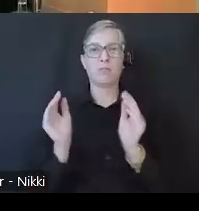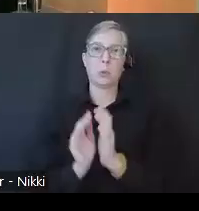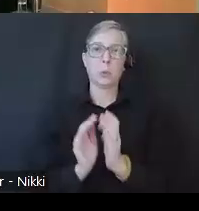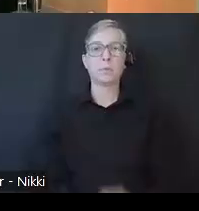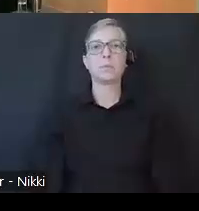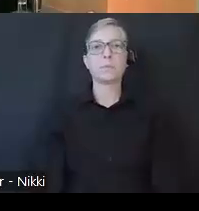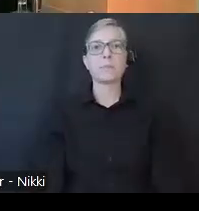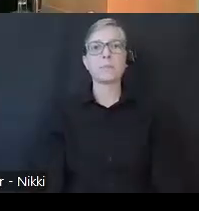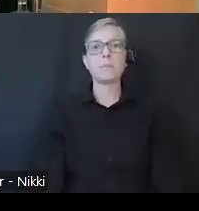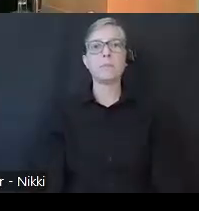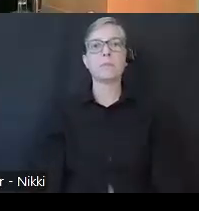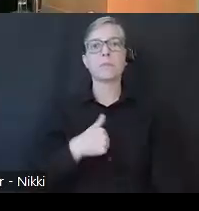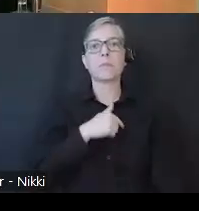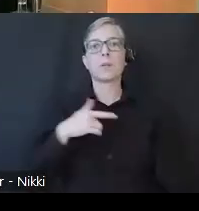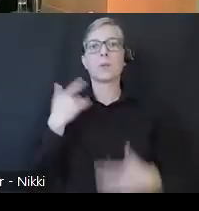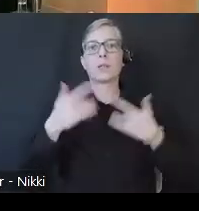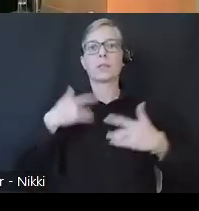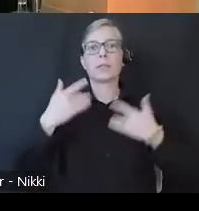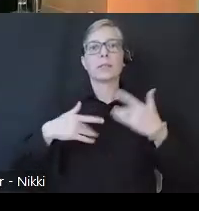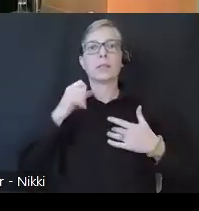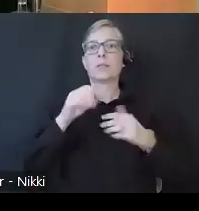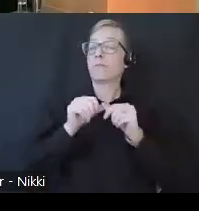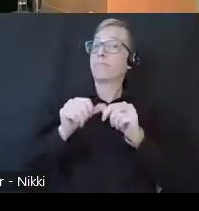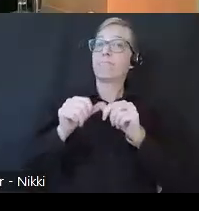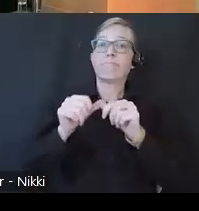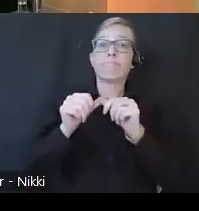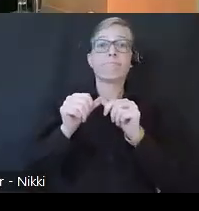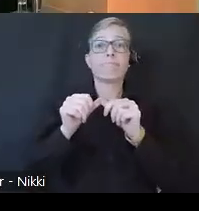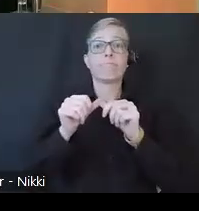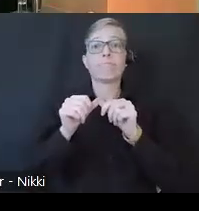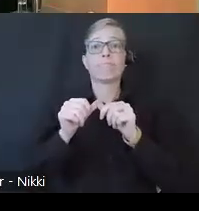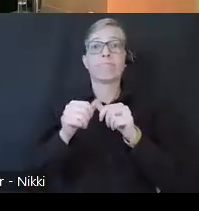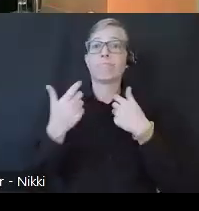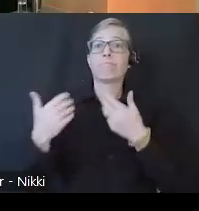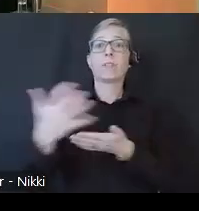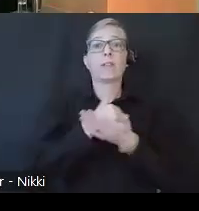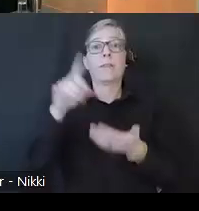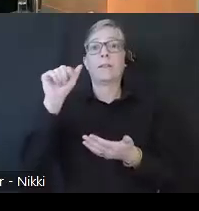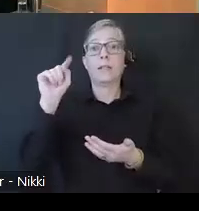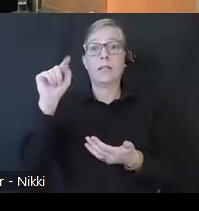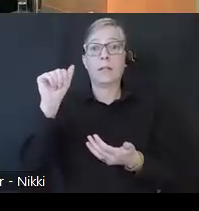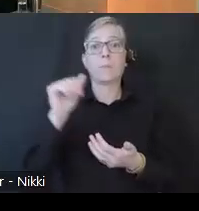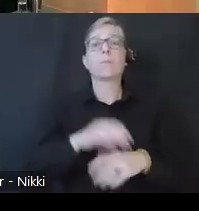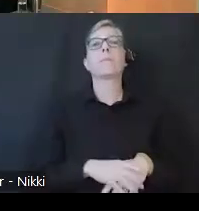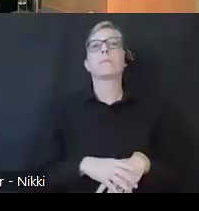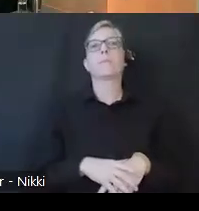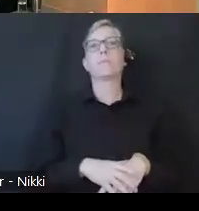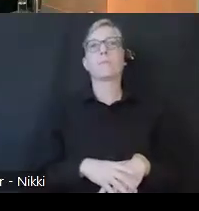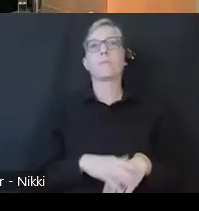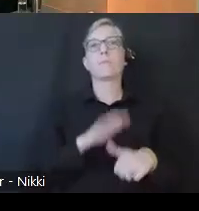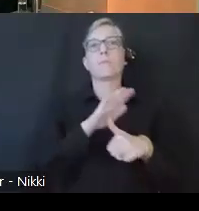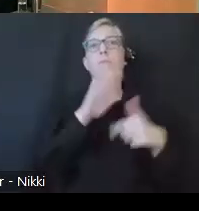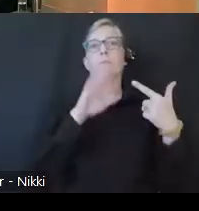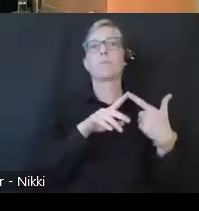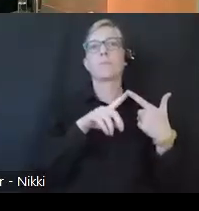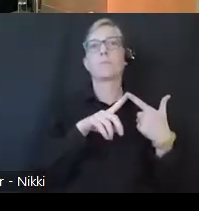so excited about this line of work, so we're keeping going with data collection. Another big limitation is that we